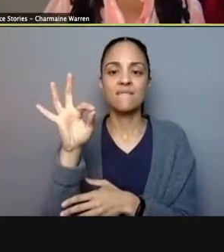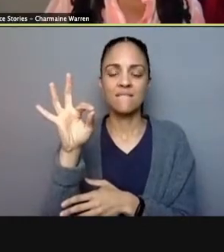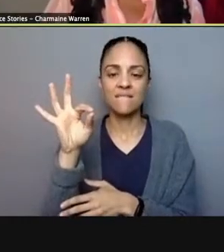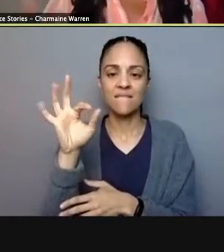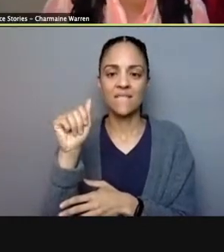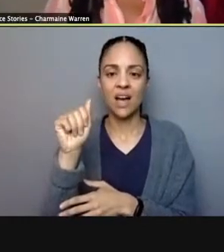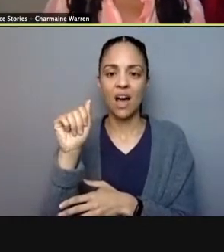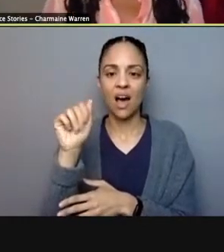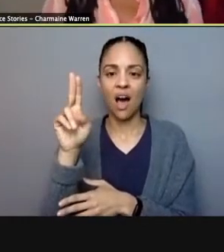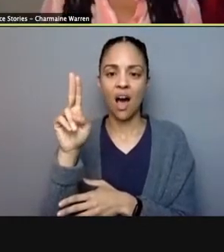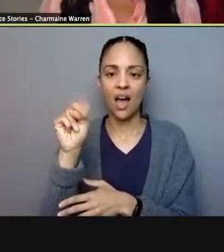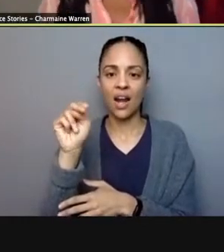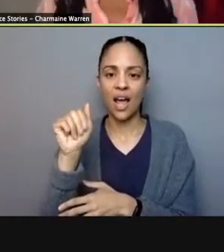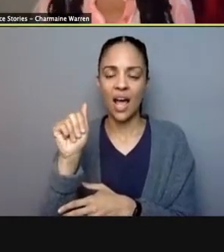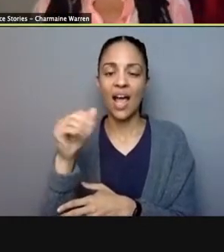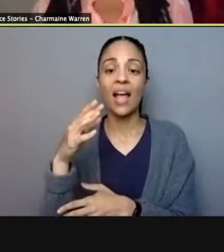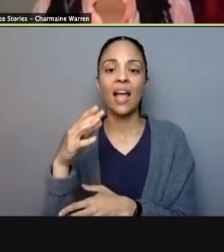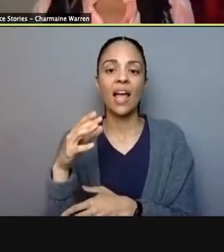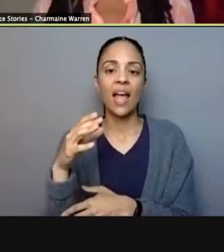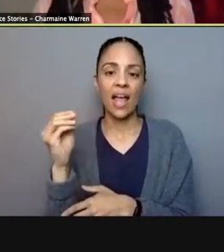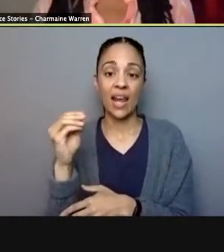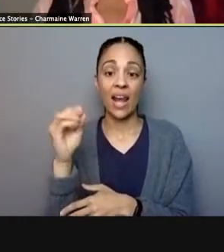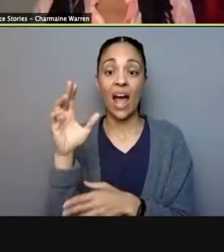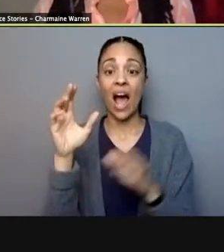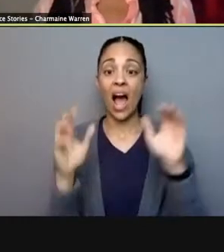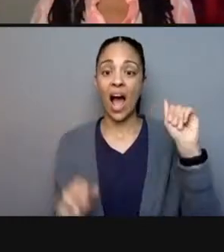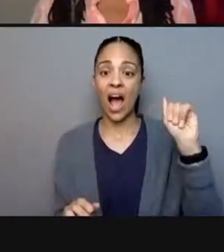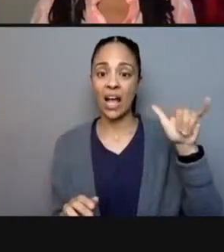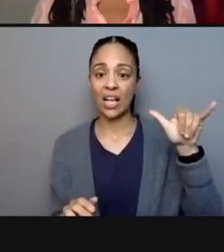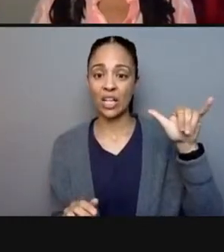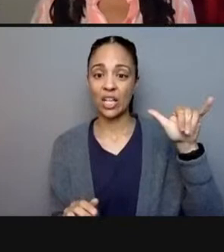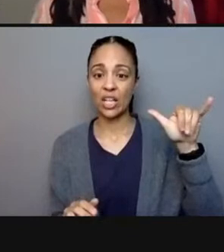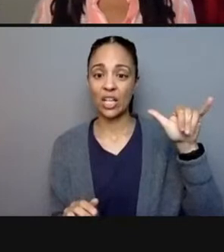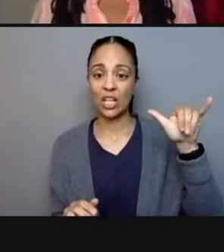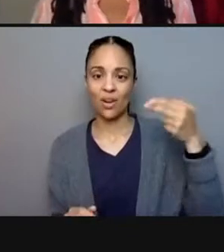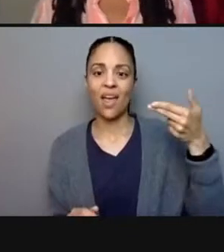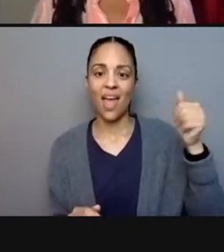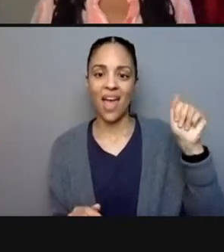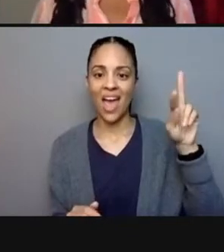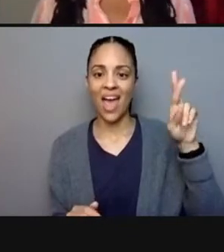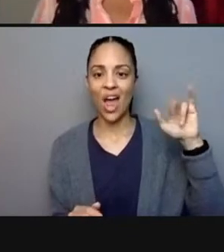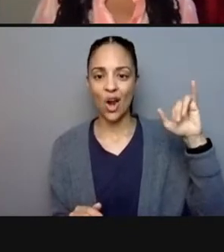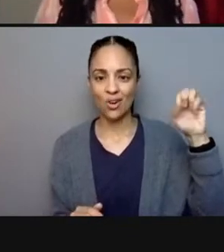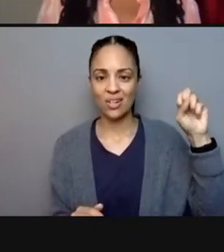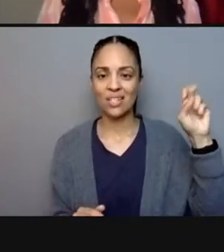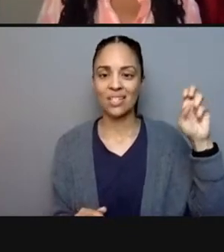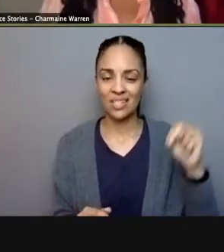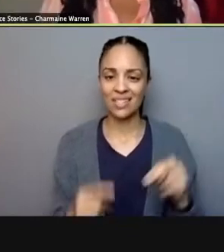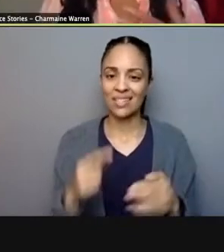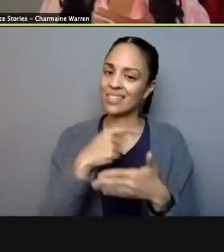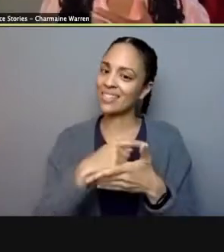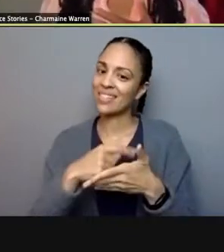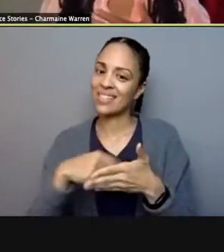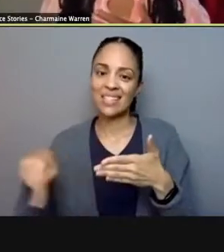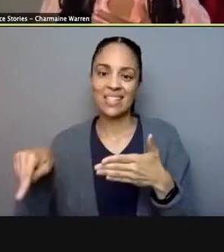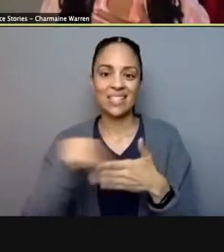Harrison. Ayun Harrison. All right. Well, see you next Thursday evening. See you next Thursday, y'all.